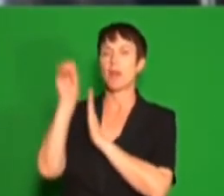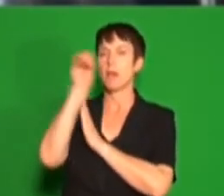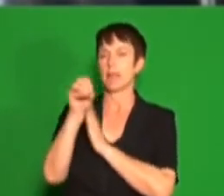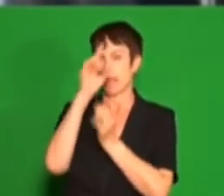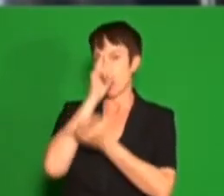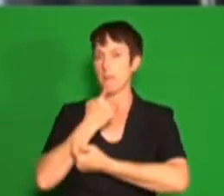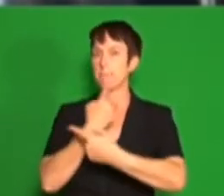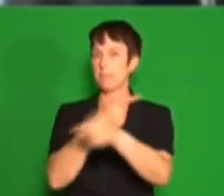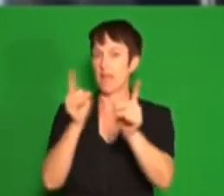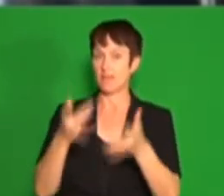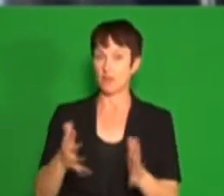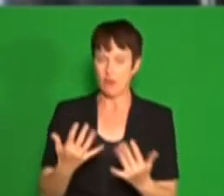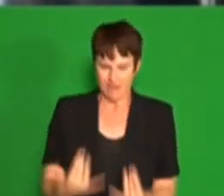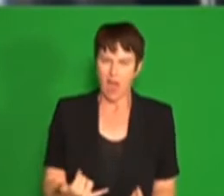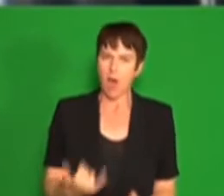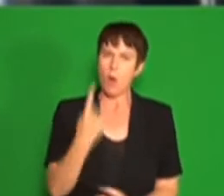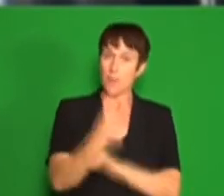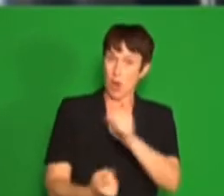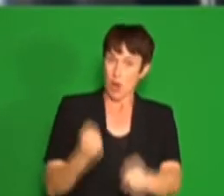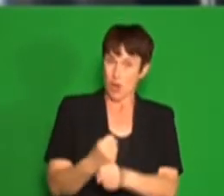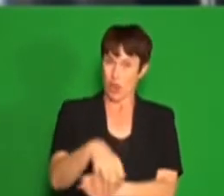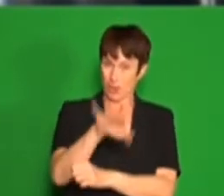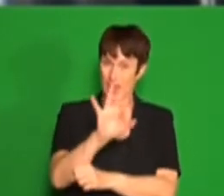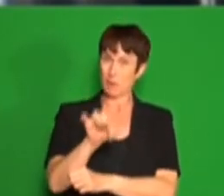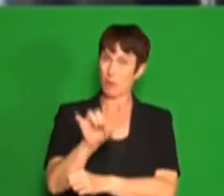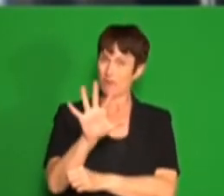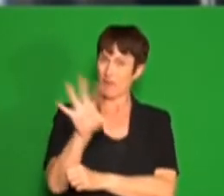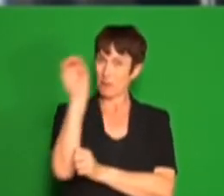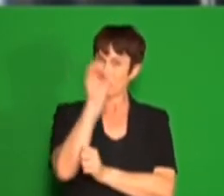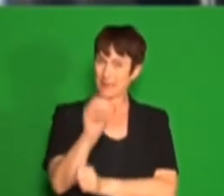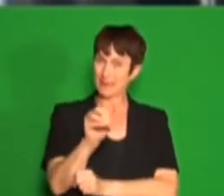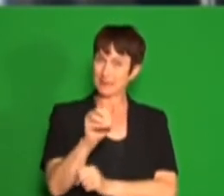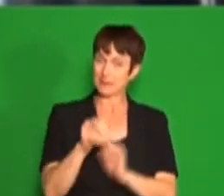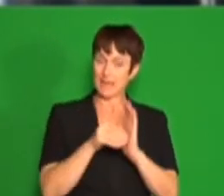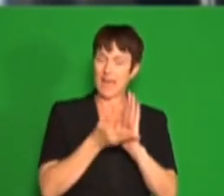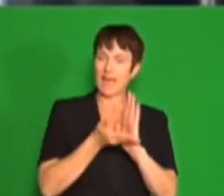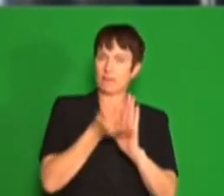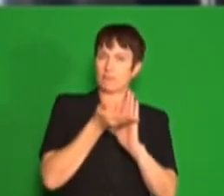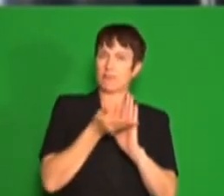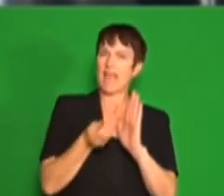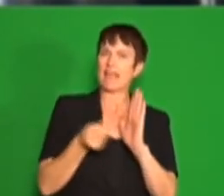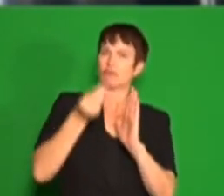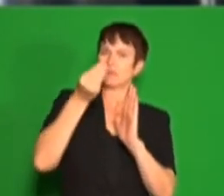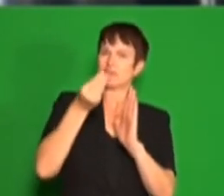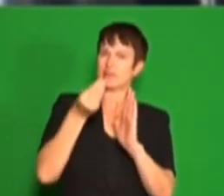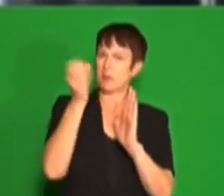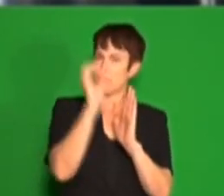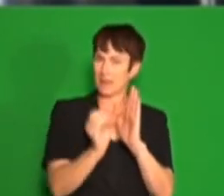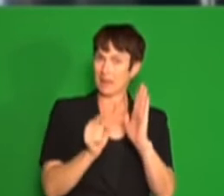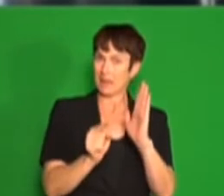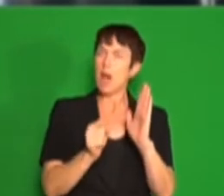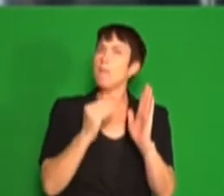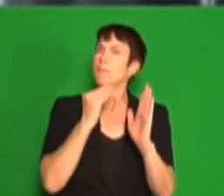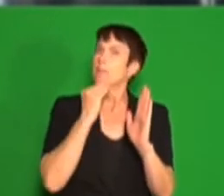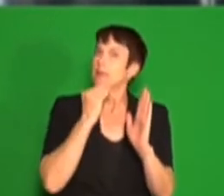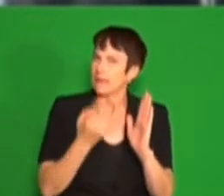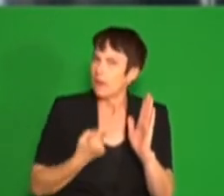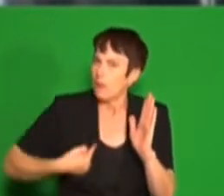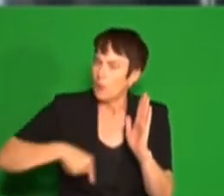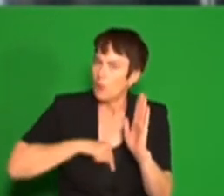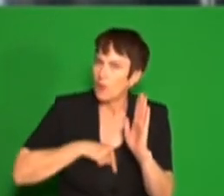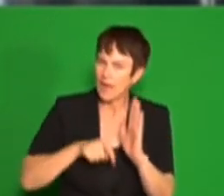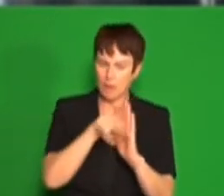of 3.5%, we are running a positive